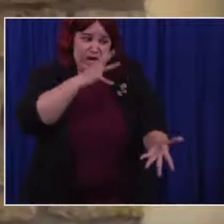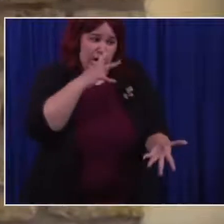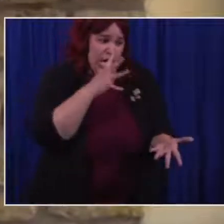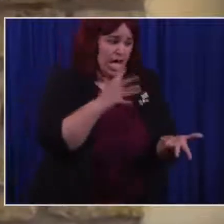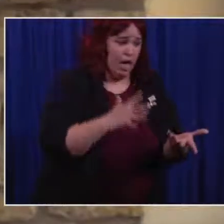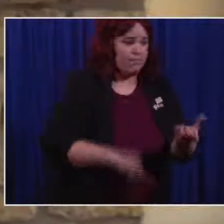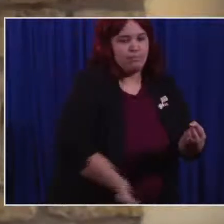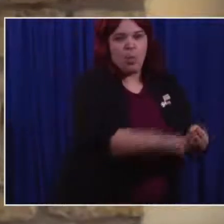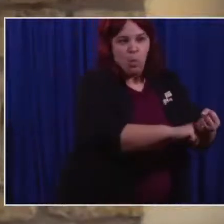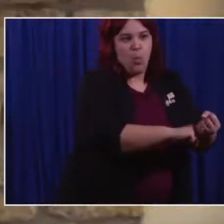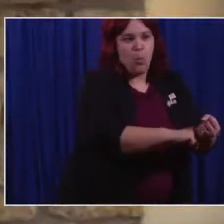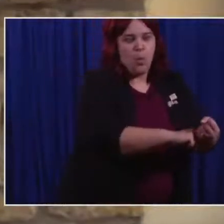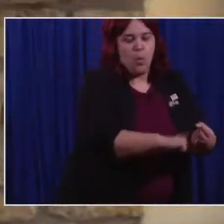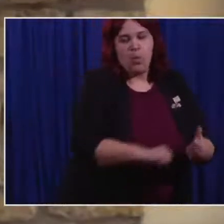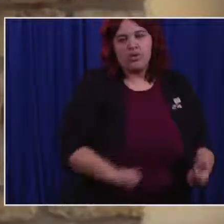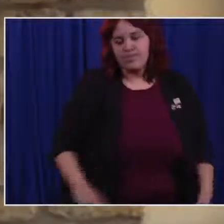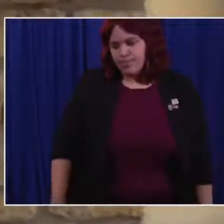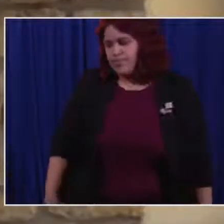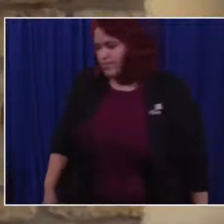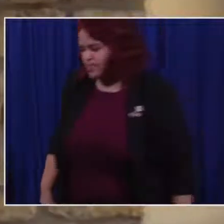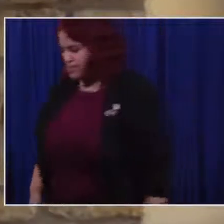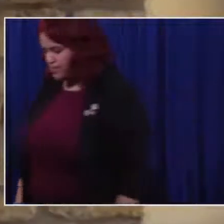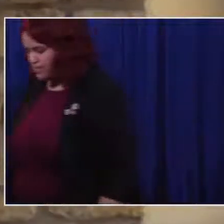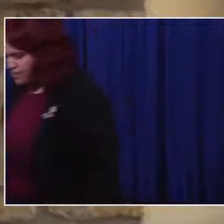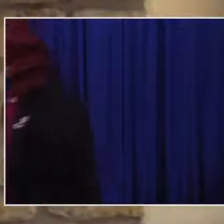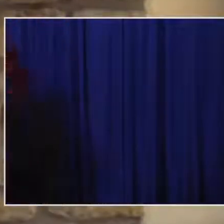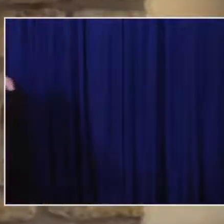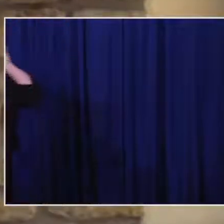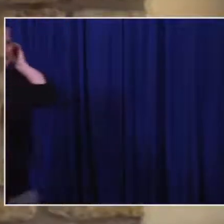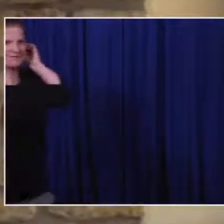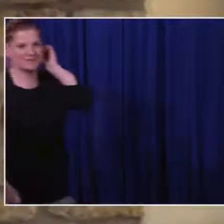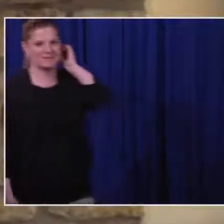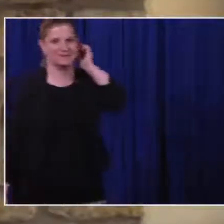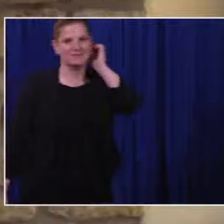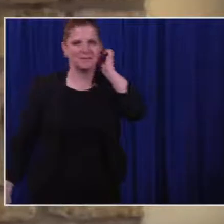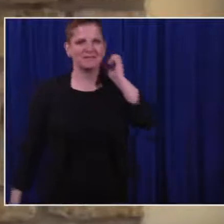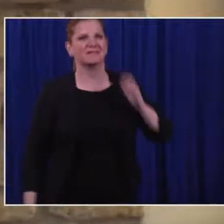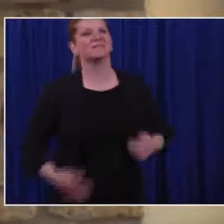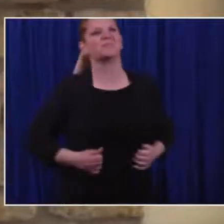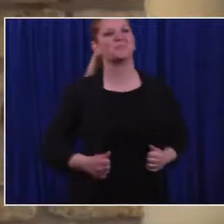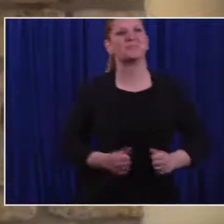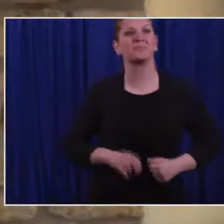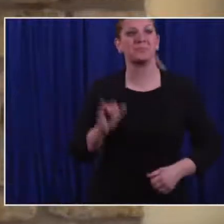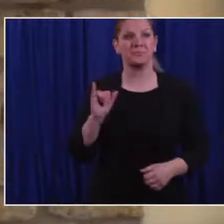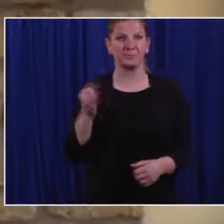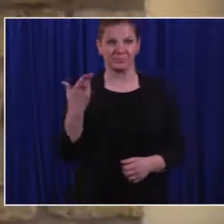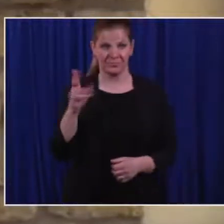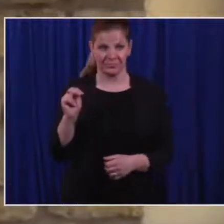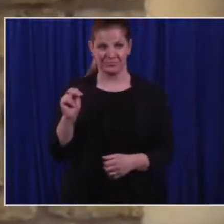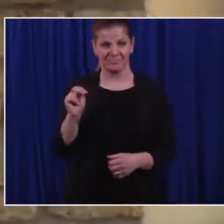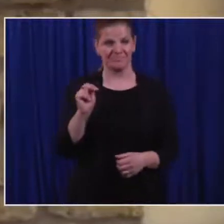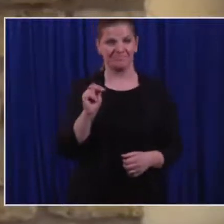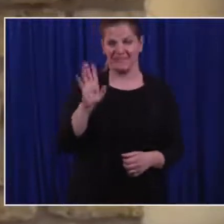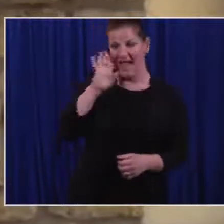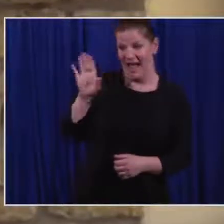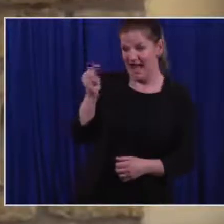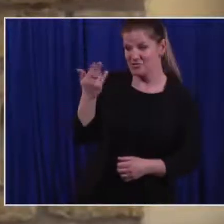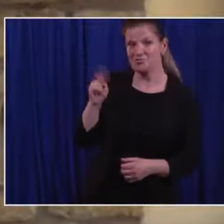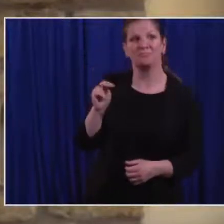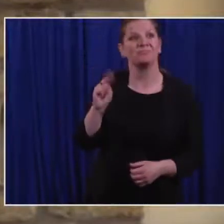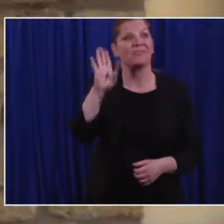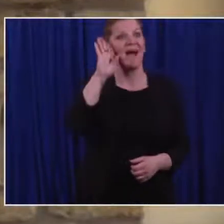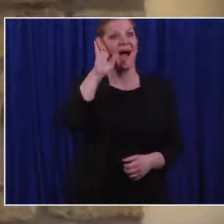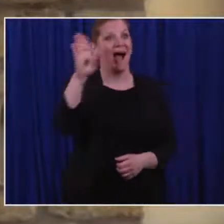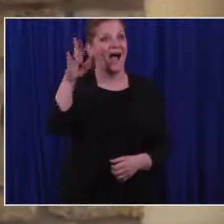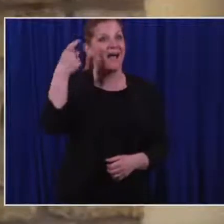Next question is from John London at WLWT in Cincinnati. Hey, John. Hi, Governor. There's